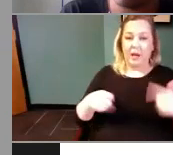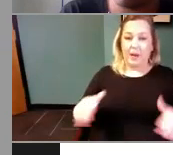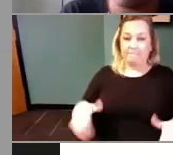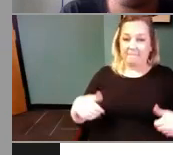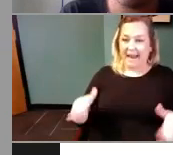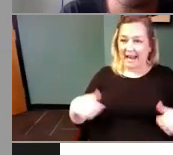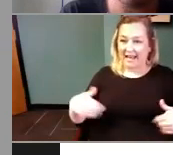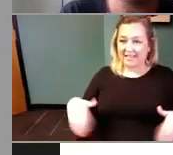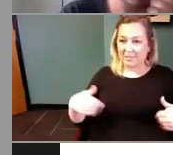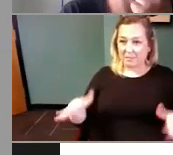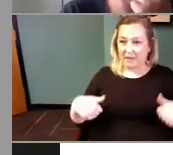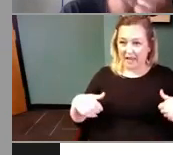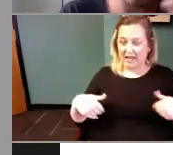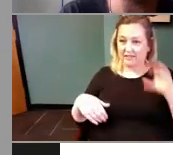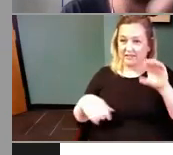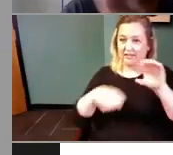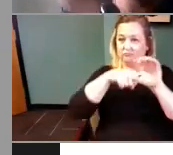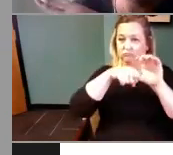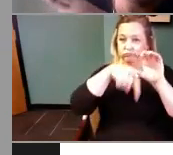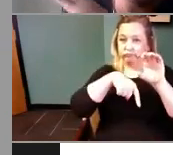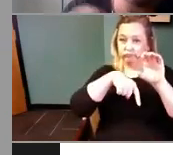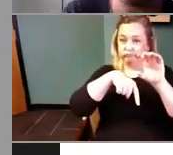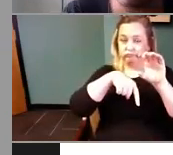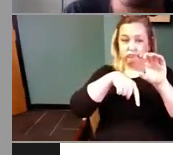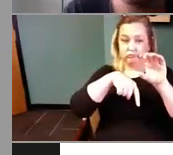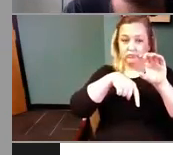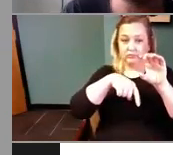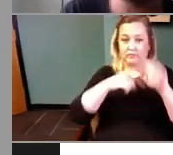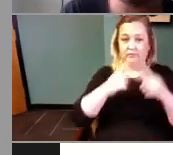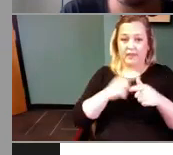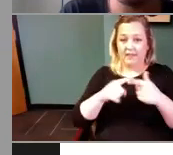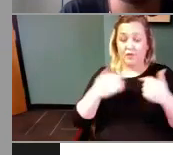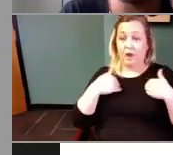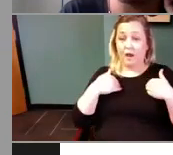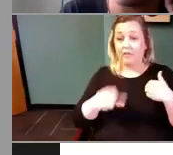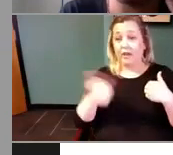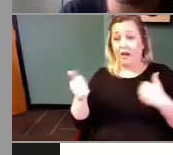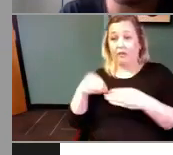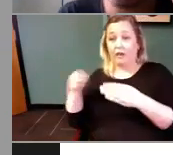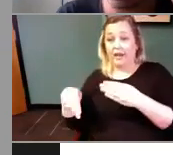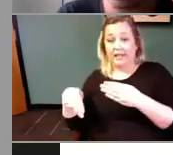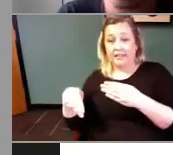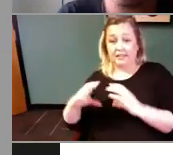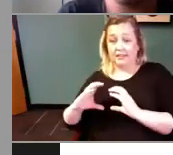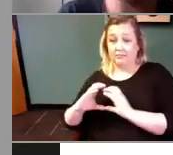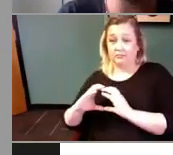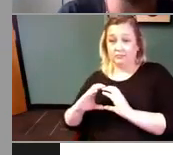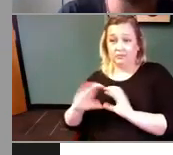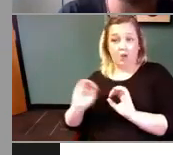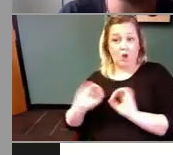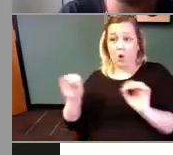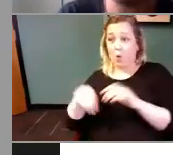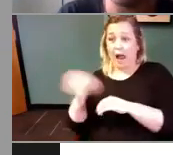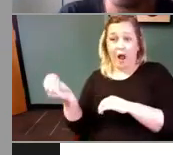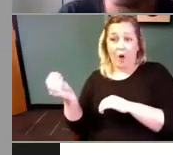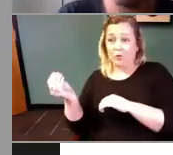of nodes, right? Then we have the very other end of it where the node does not have any outward edges, but